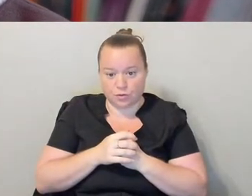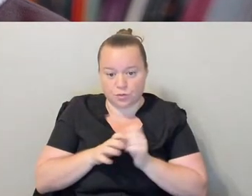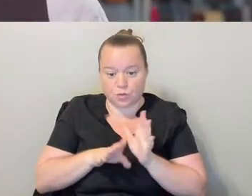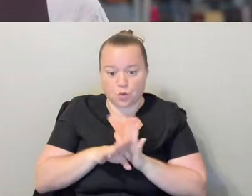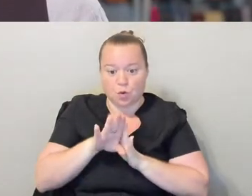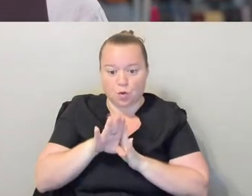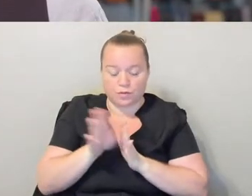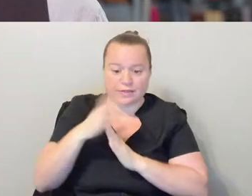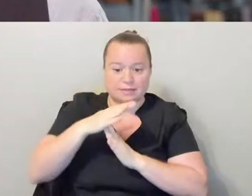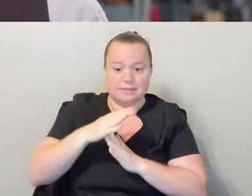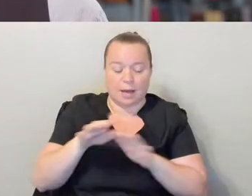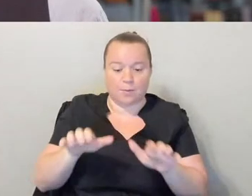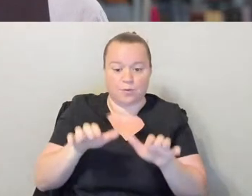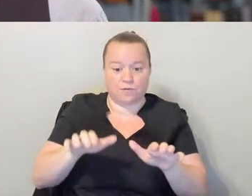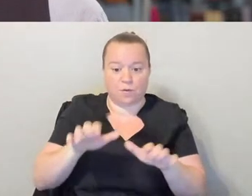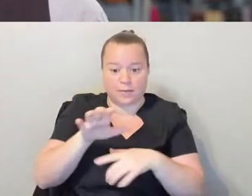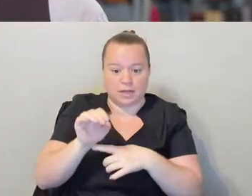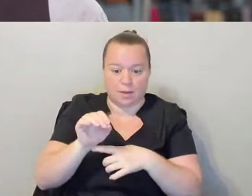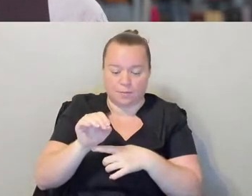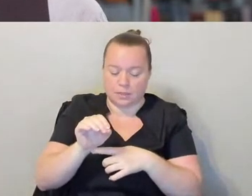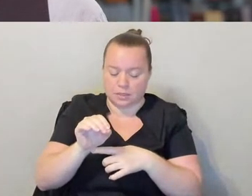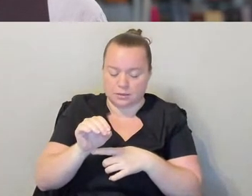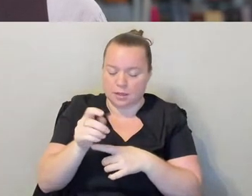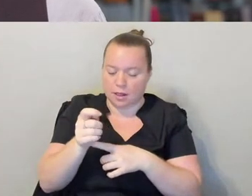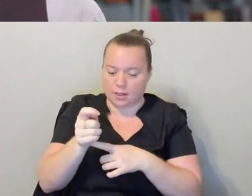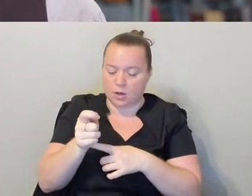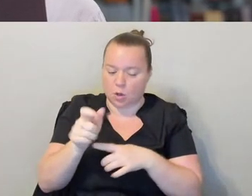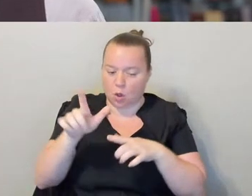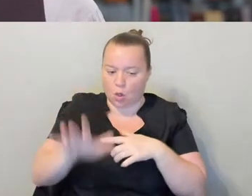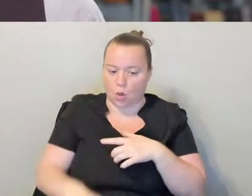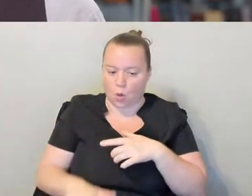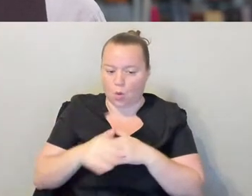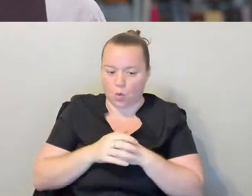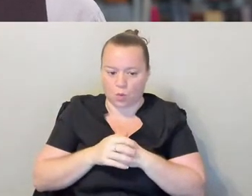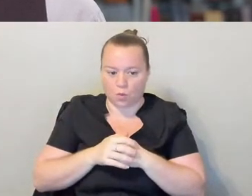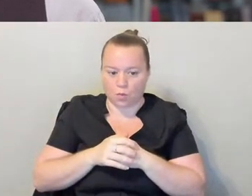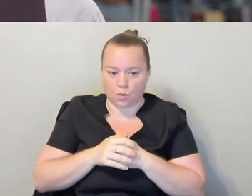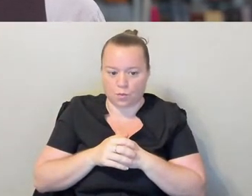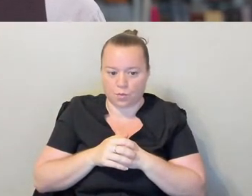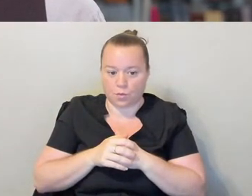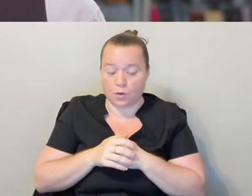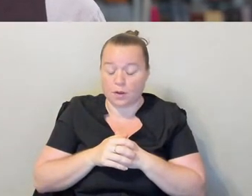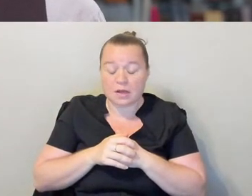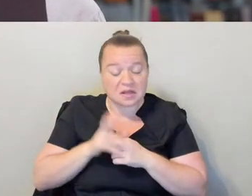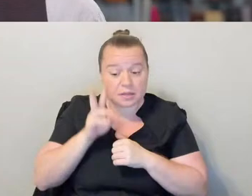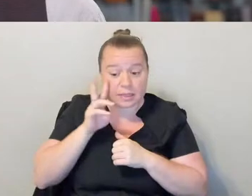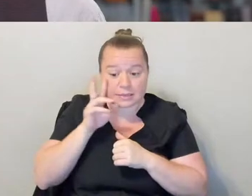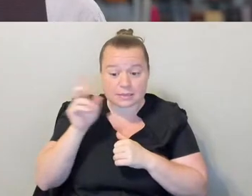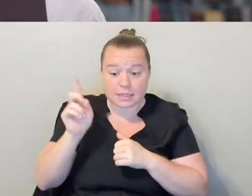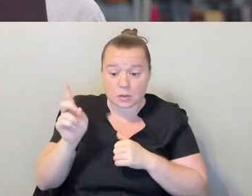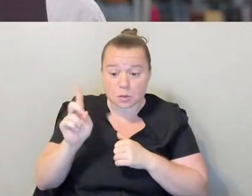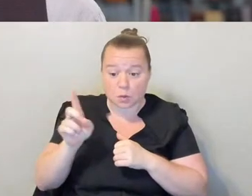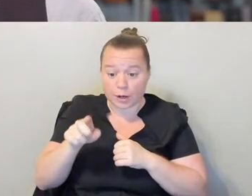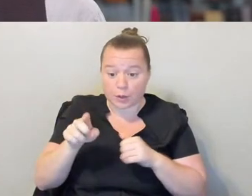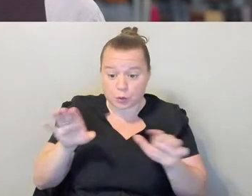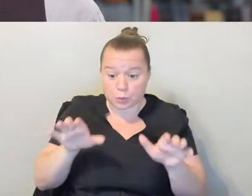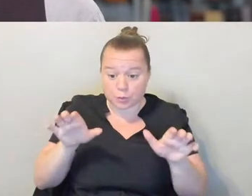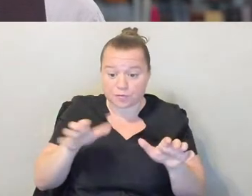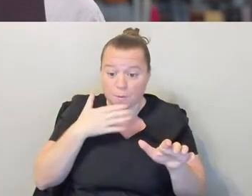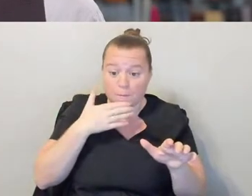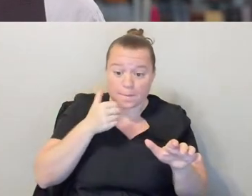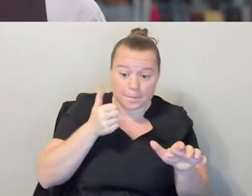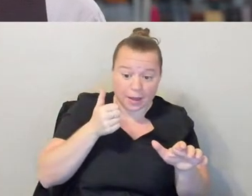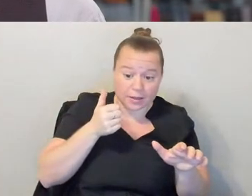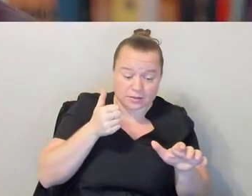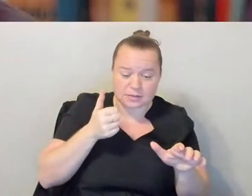slower. Let's take a closer look to see where the EU is performing best in gender equality and where